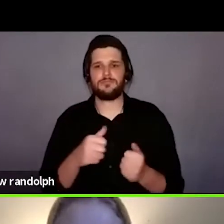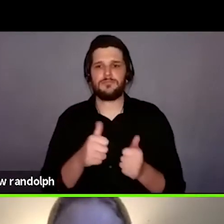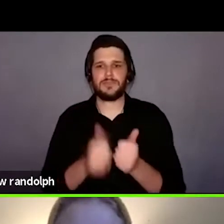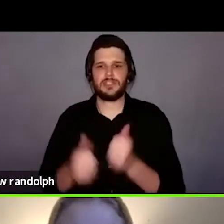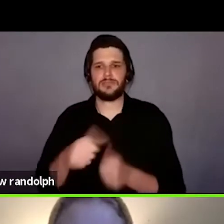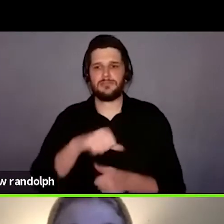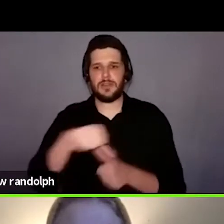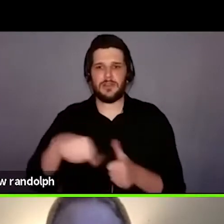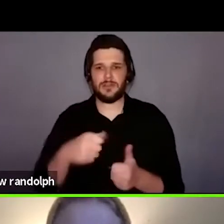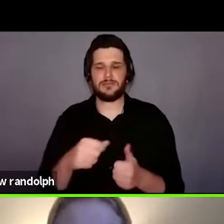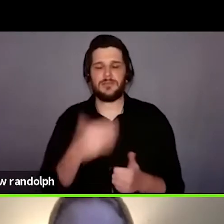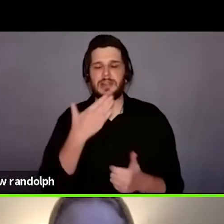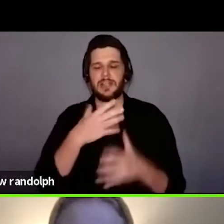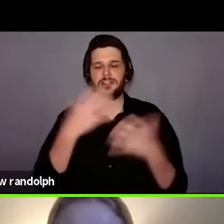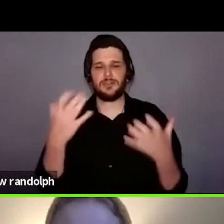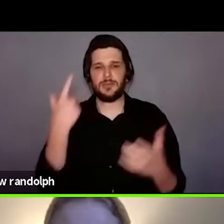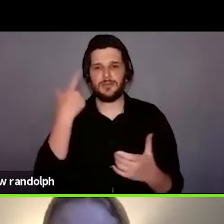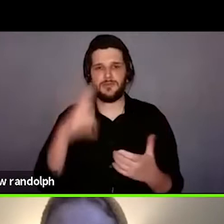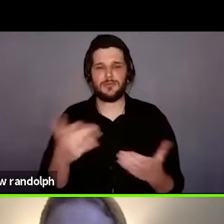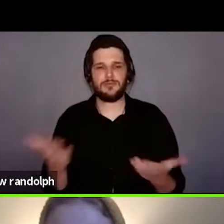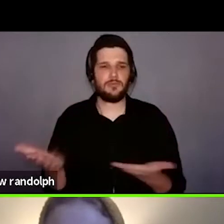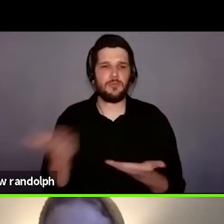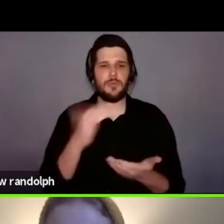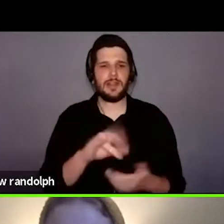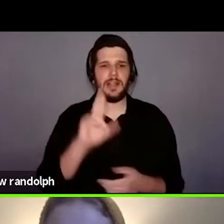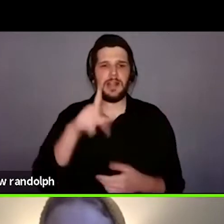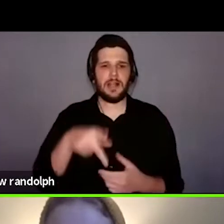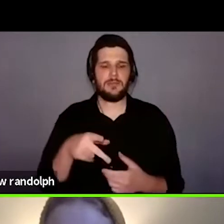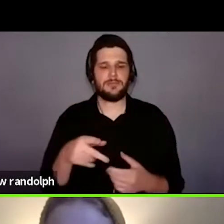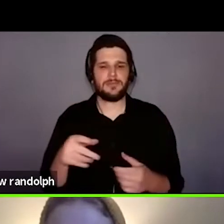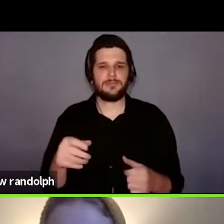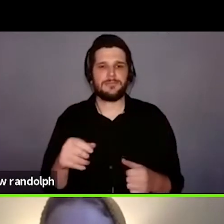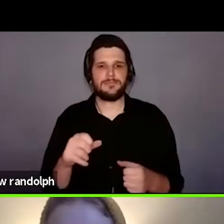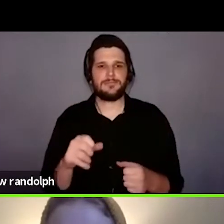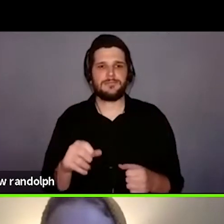so much for highlighting that in particular.